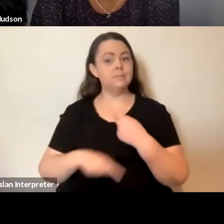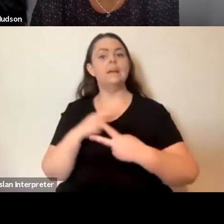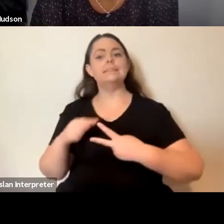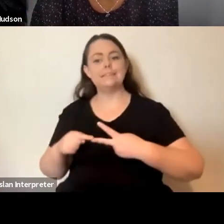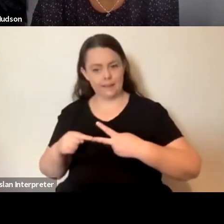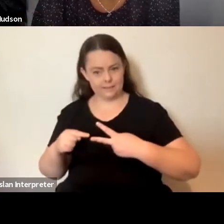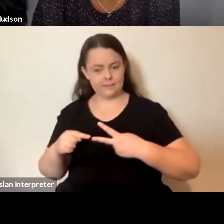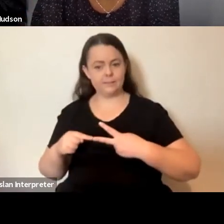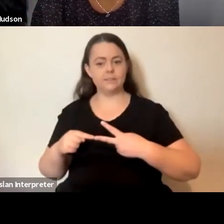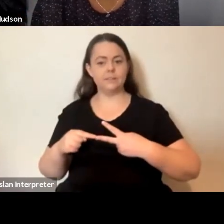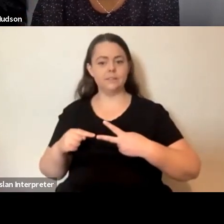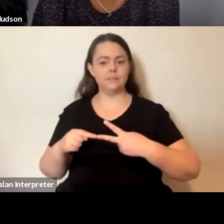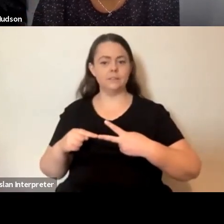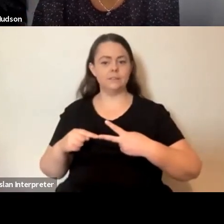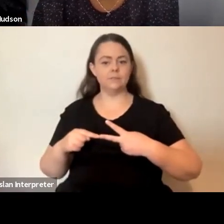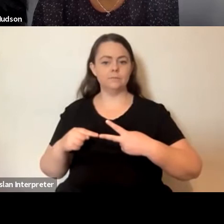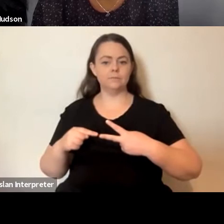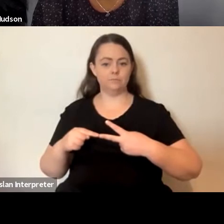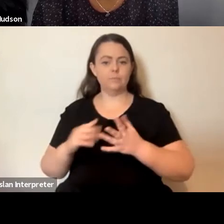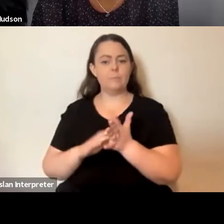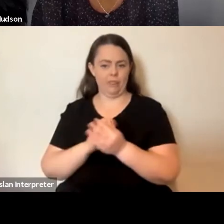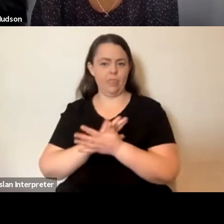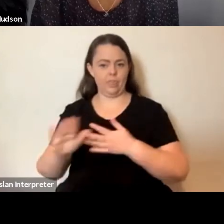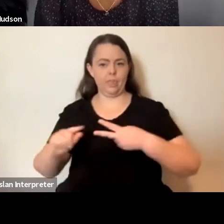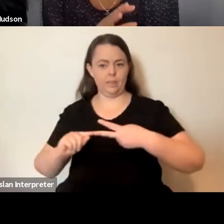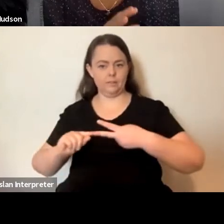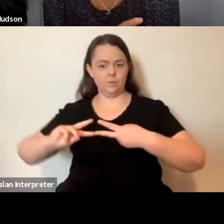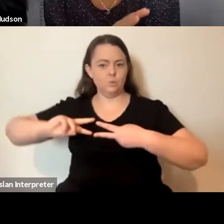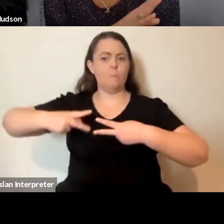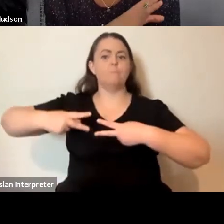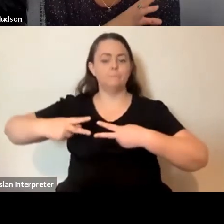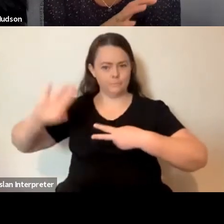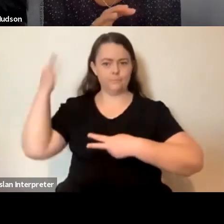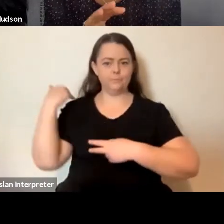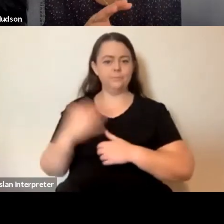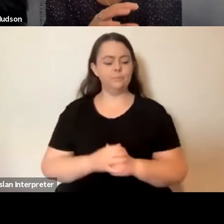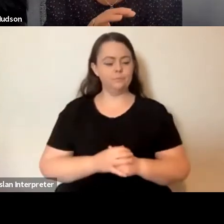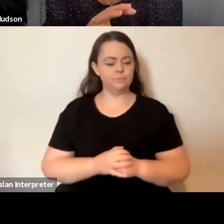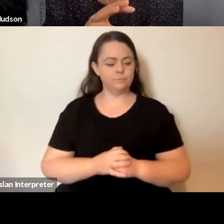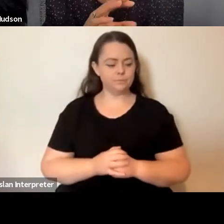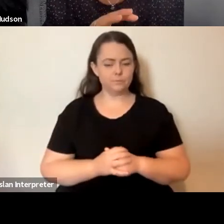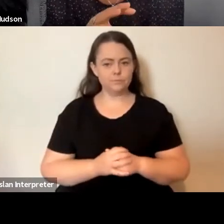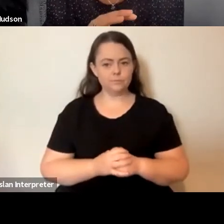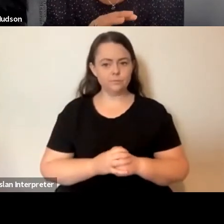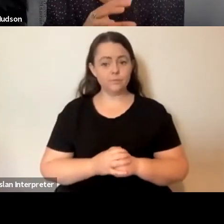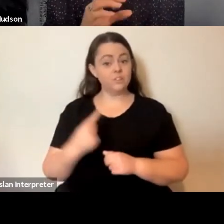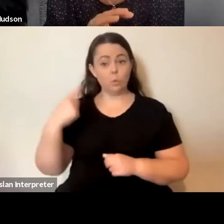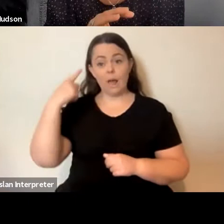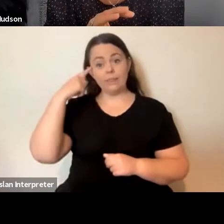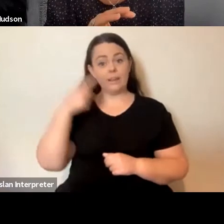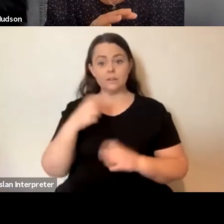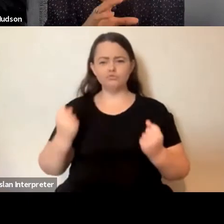that people turn up for treatment for is methamphetamine. So I think all the way through that theme, that strong theme